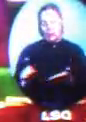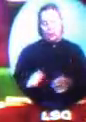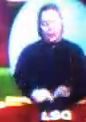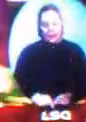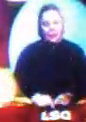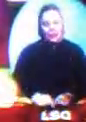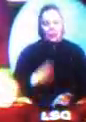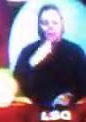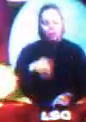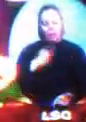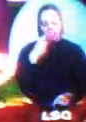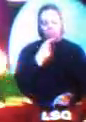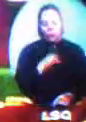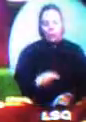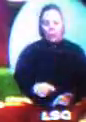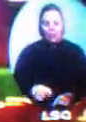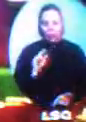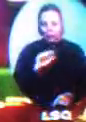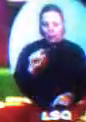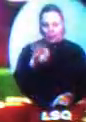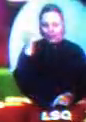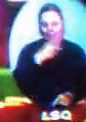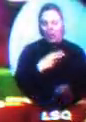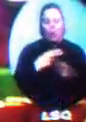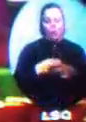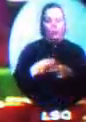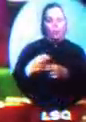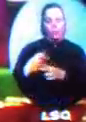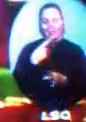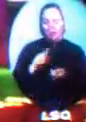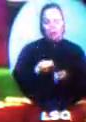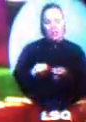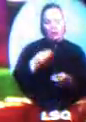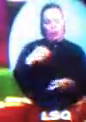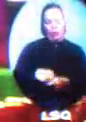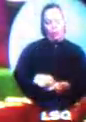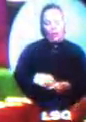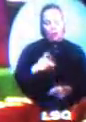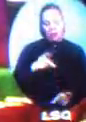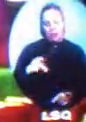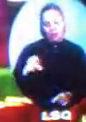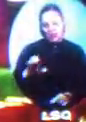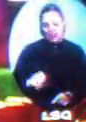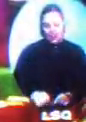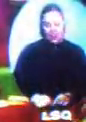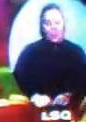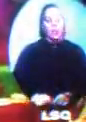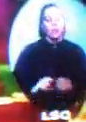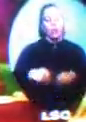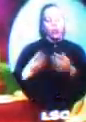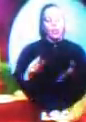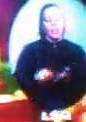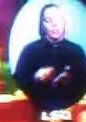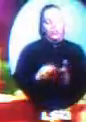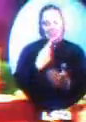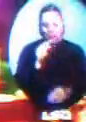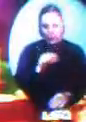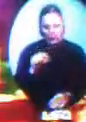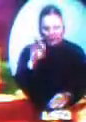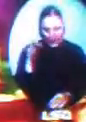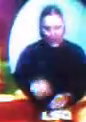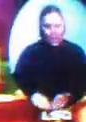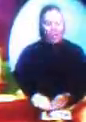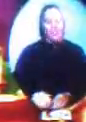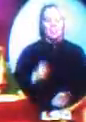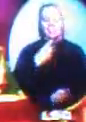faith. The government appoints the administrators, the government provides financing,